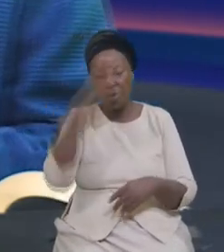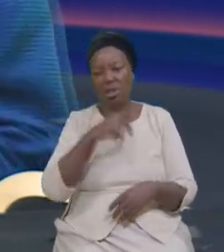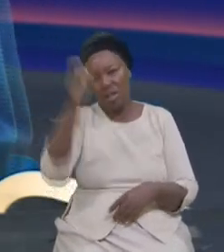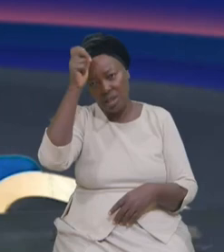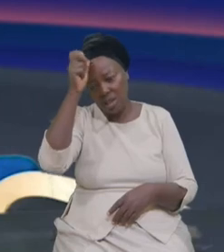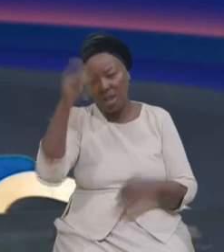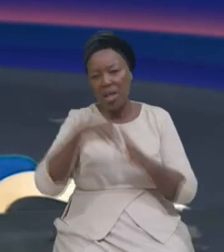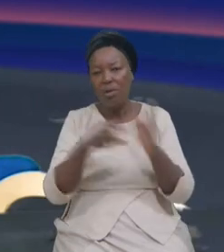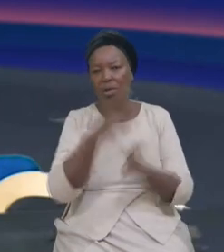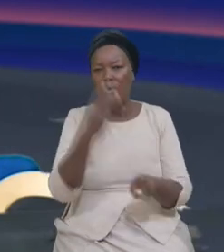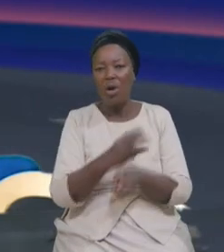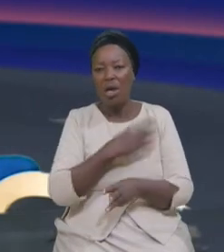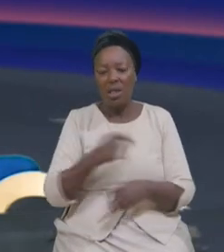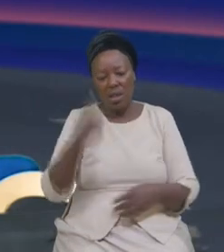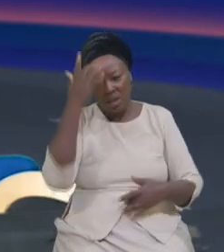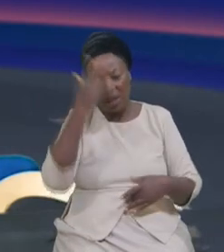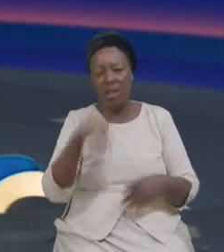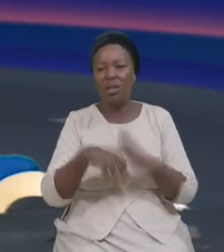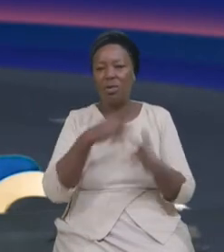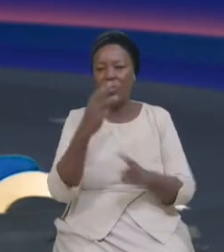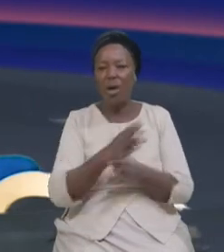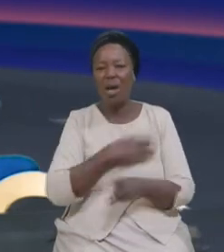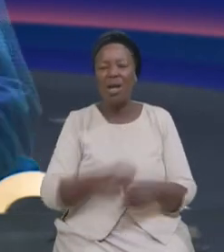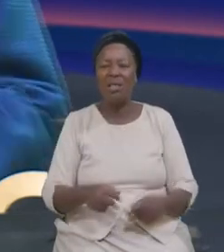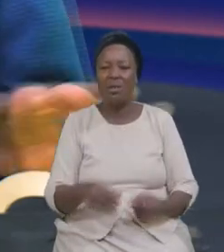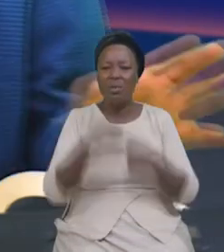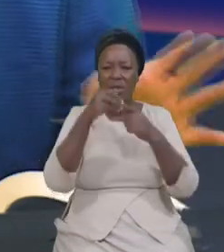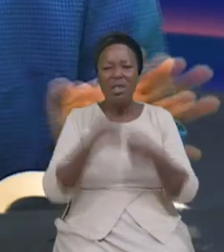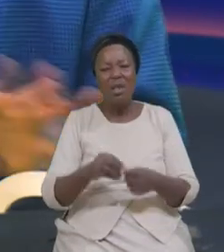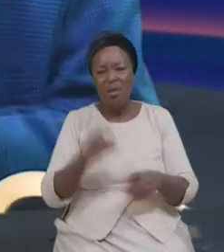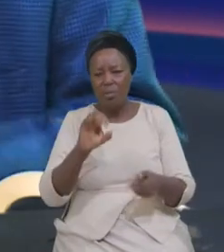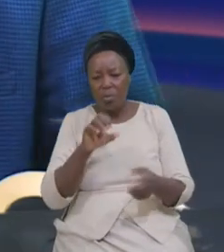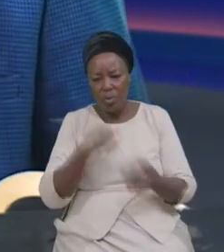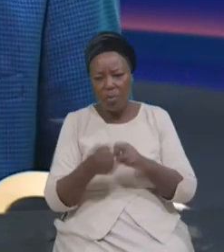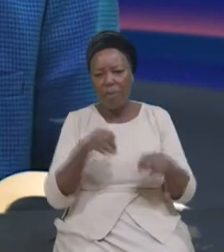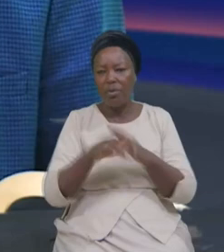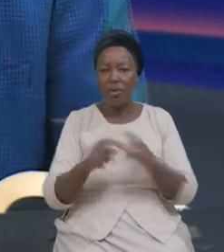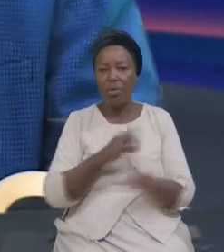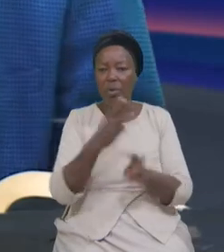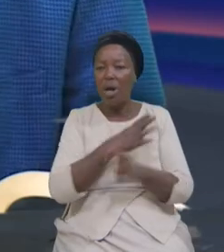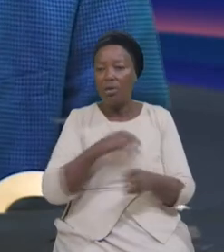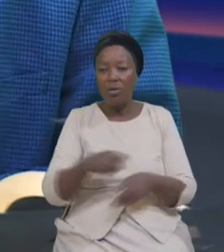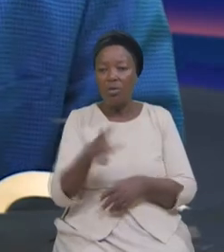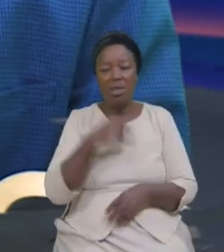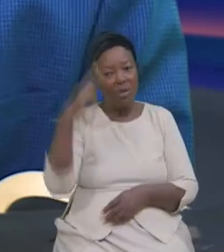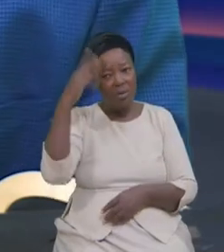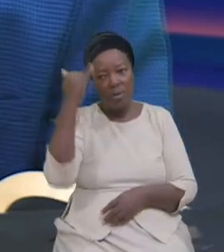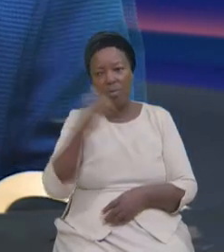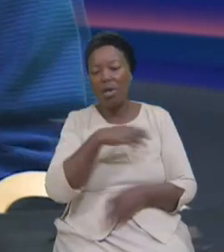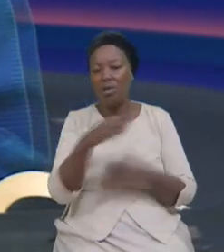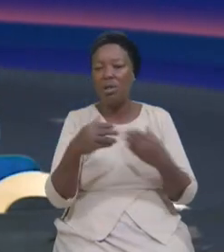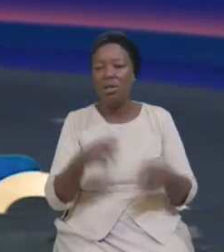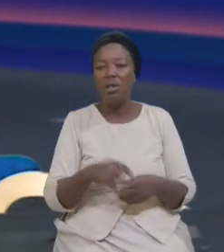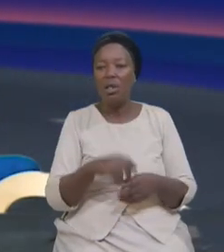sinners in the world, and there are peculiar situations in the world. Those are the reasons why those things come, so we don't begin to